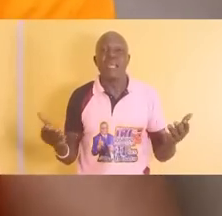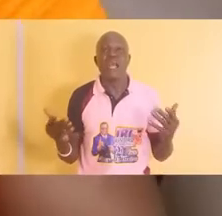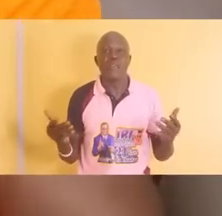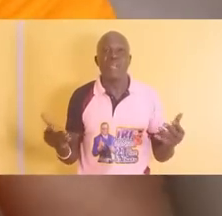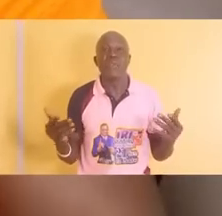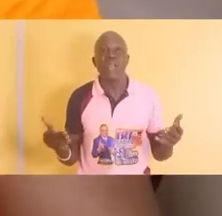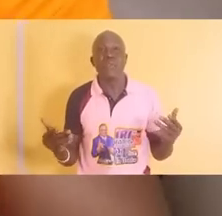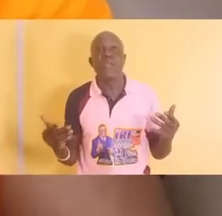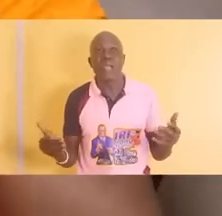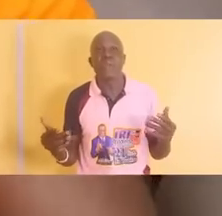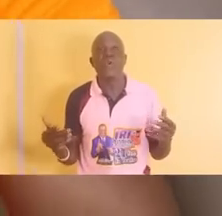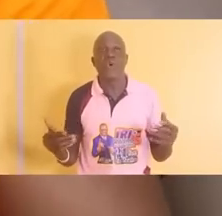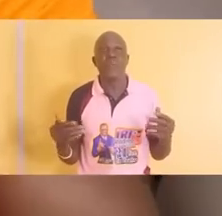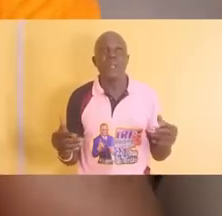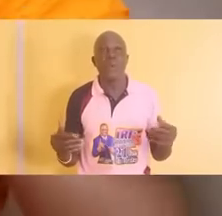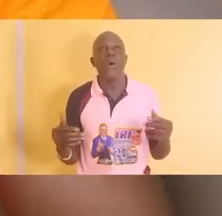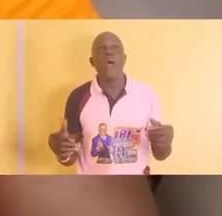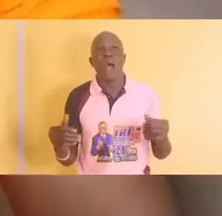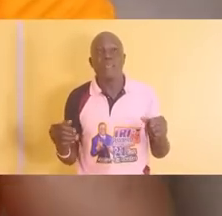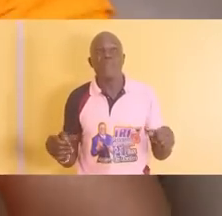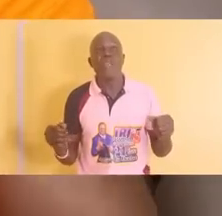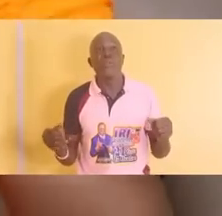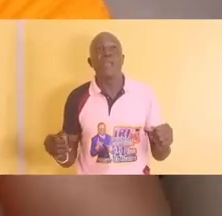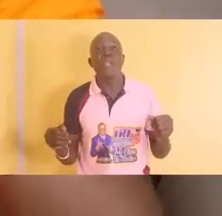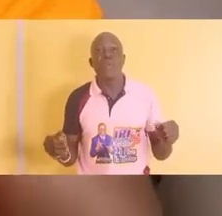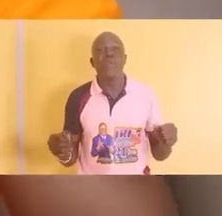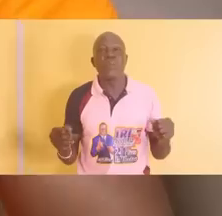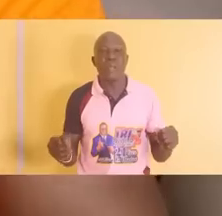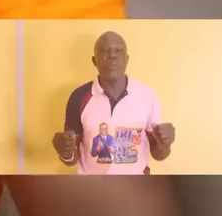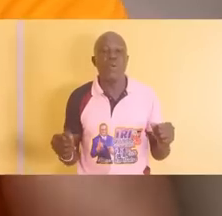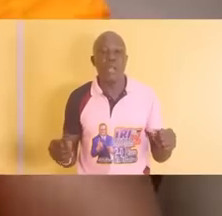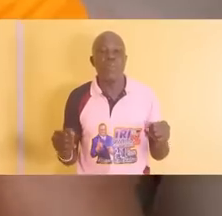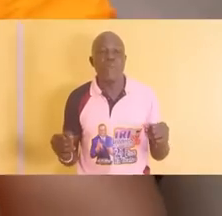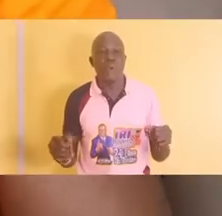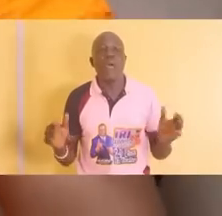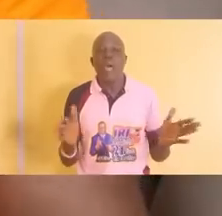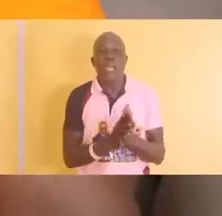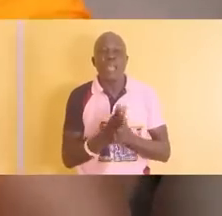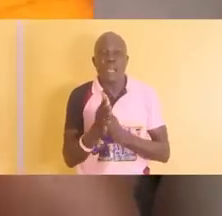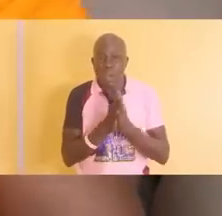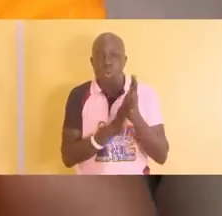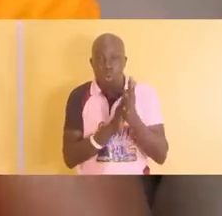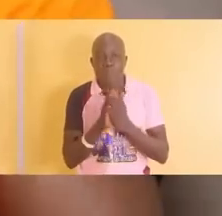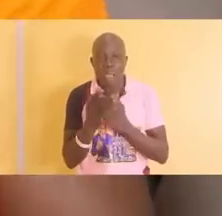Oh, God. Oh, God. Oh, God. Oh, God. Oh, God. Oh, God. Oh, God. Oh, God. Oh, God. Oh, God. Oh, God.